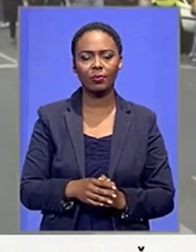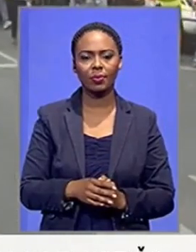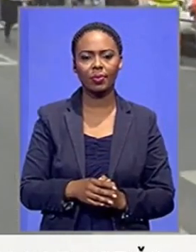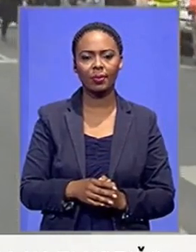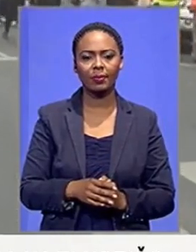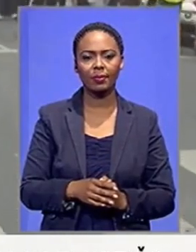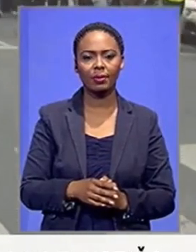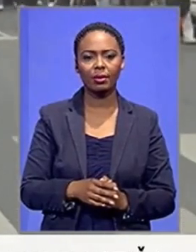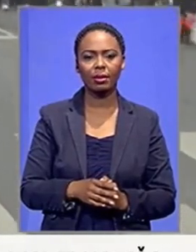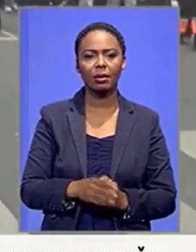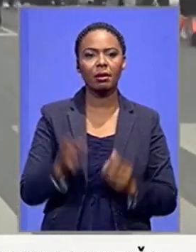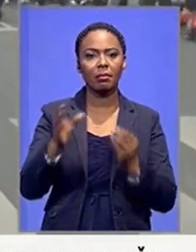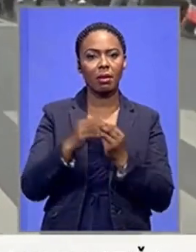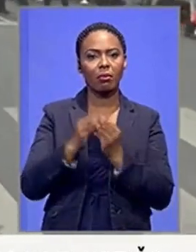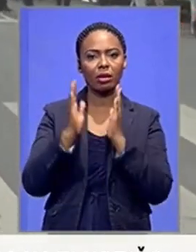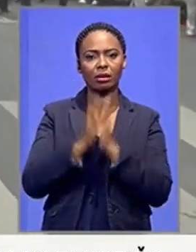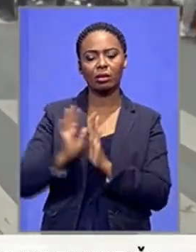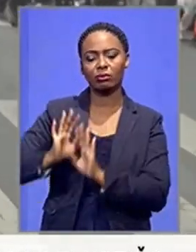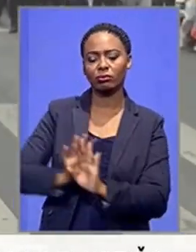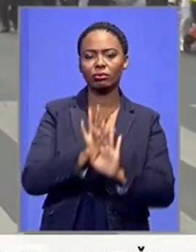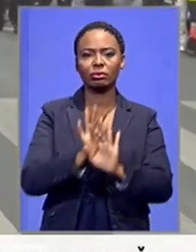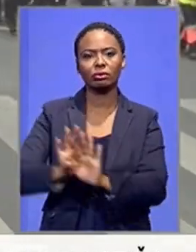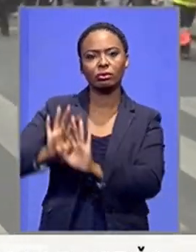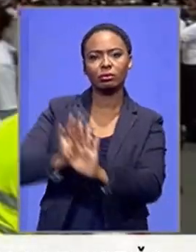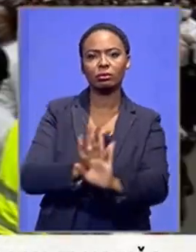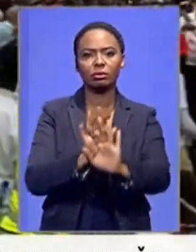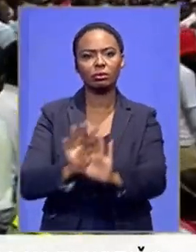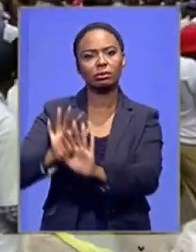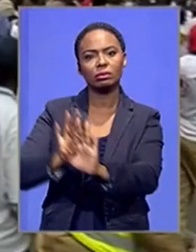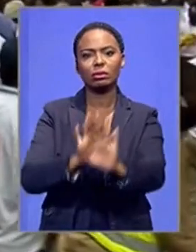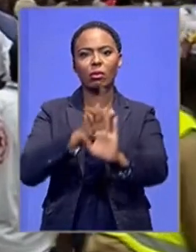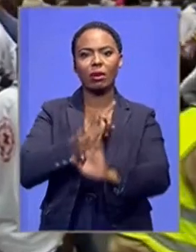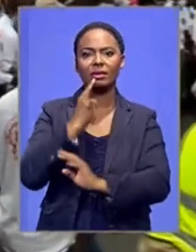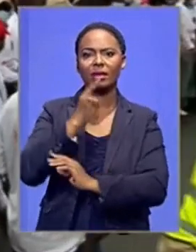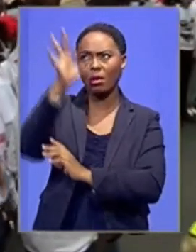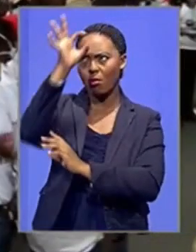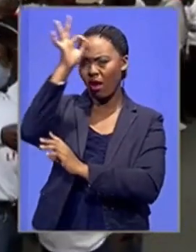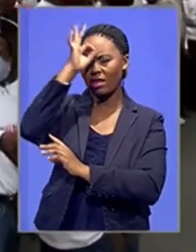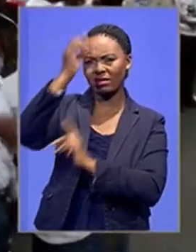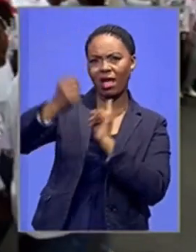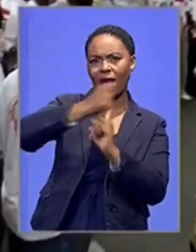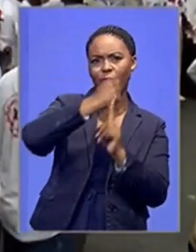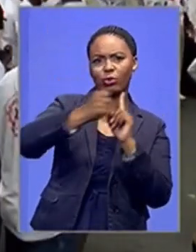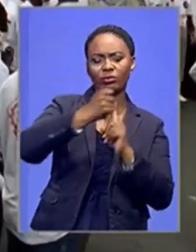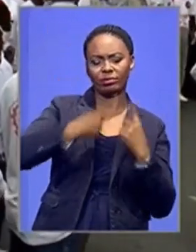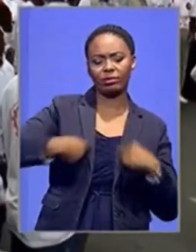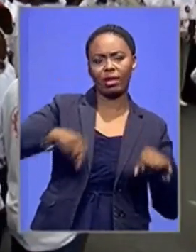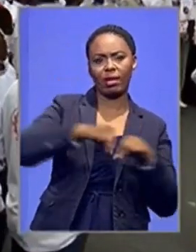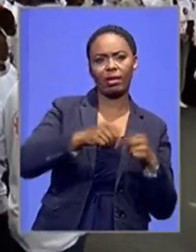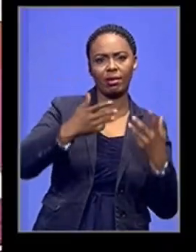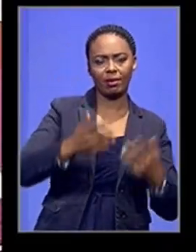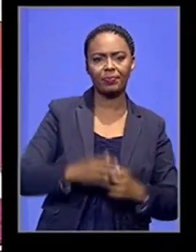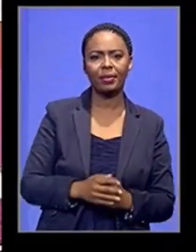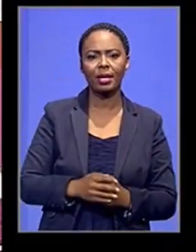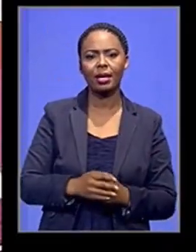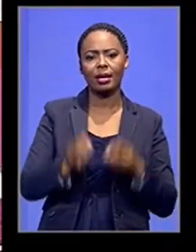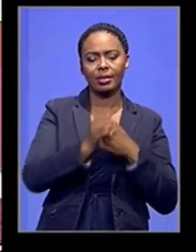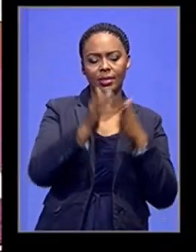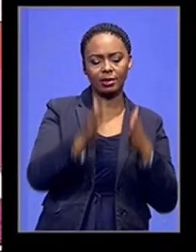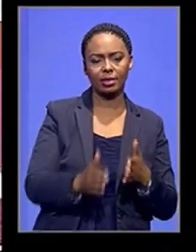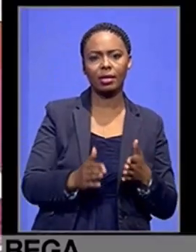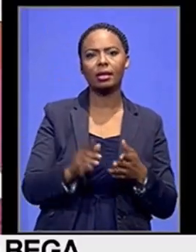ba raletse toropo mengongorego ke matshosetsi le go kgerisiwa ke mapodisi ga maloko a kereke le moeteledipele wa yone